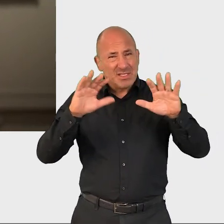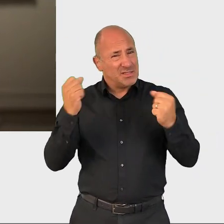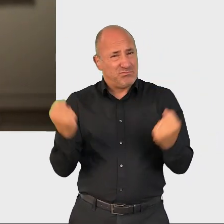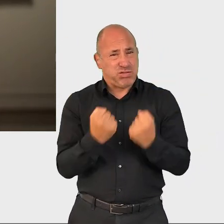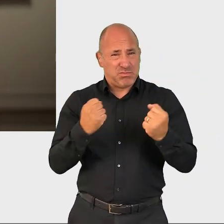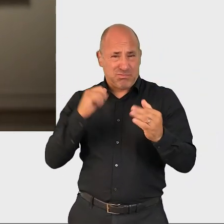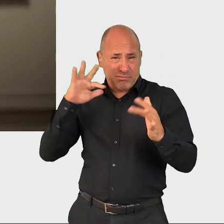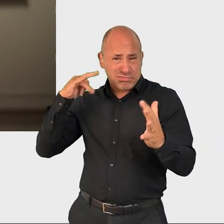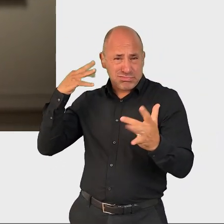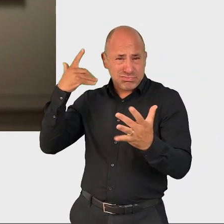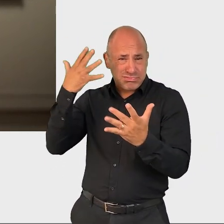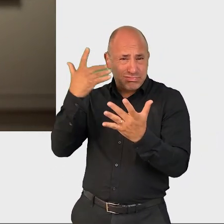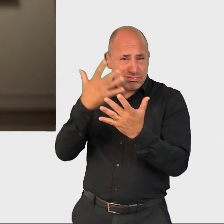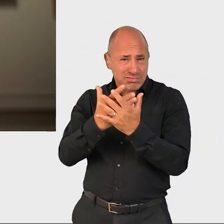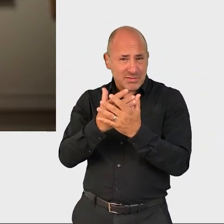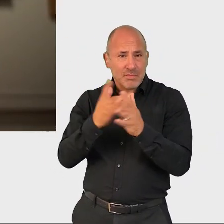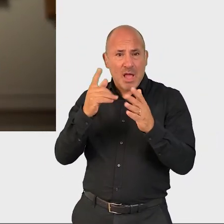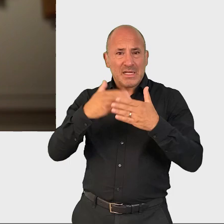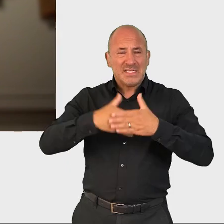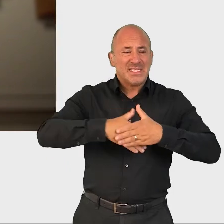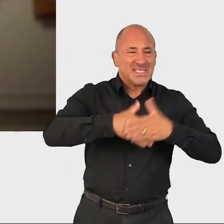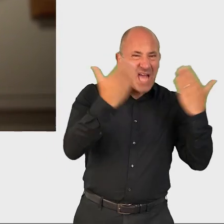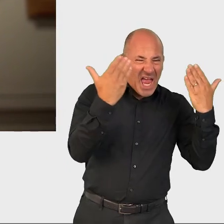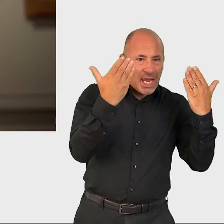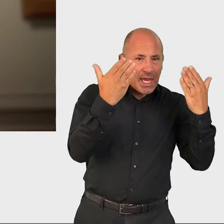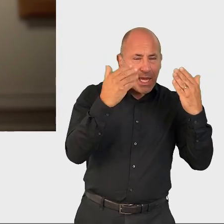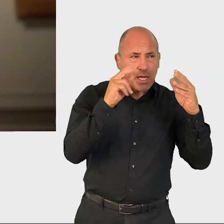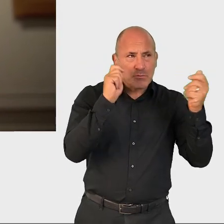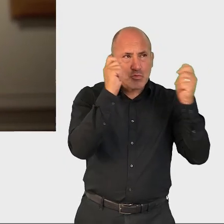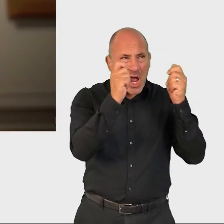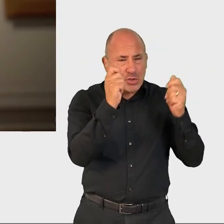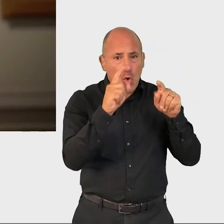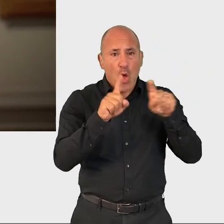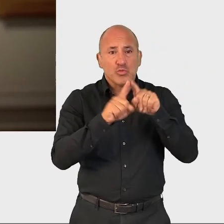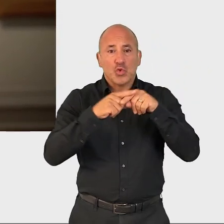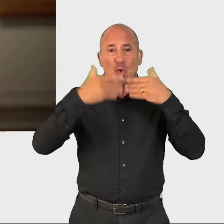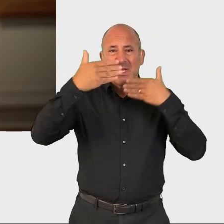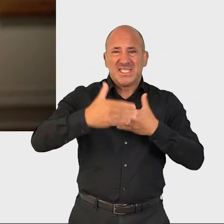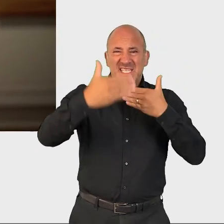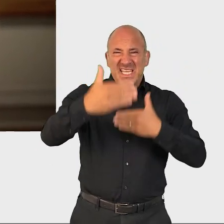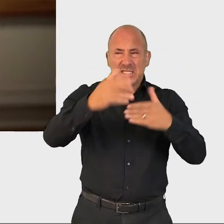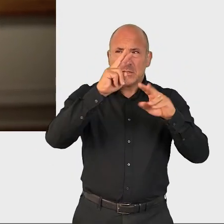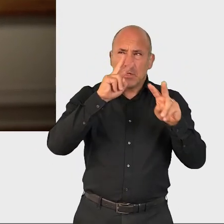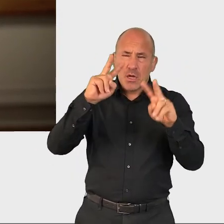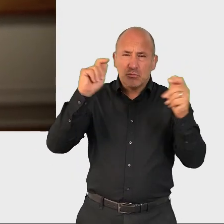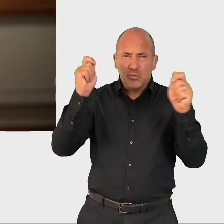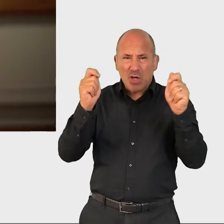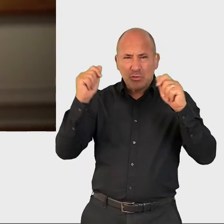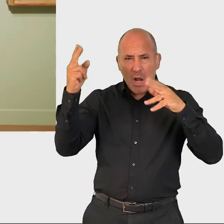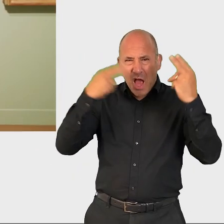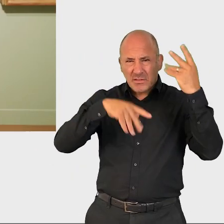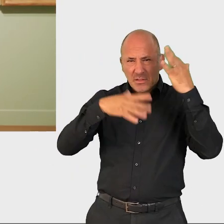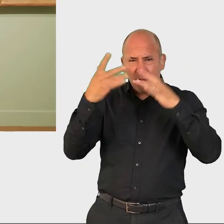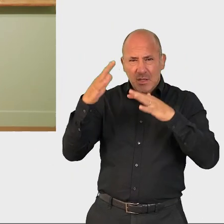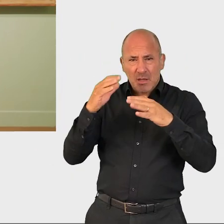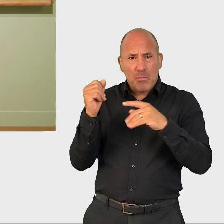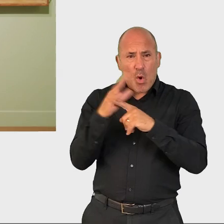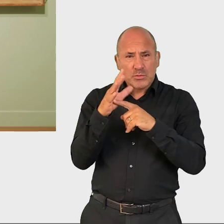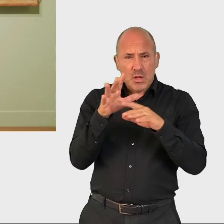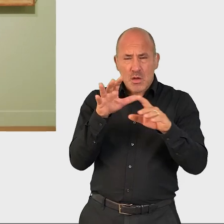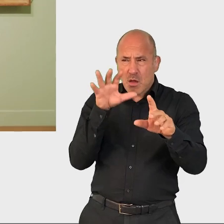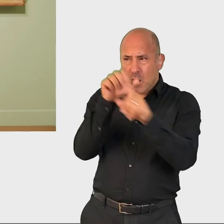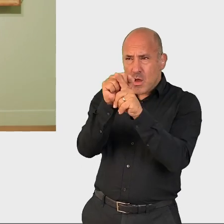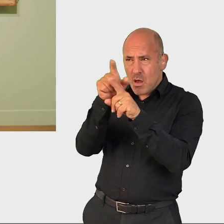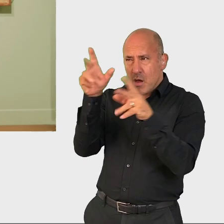part of artistic practice for centuries, but the study of changing light in the day and across the seasons, and more